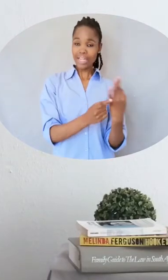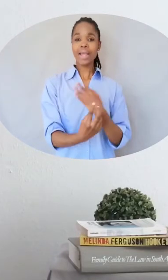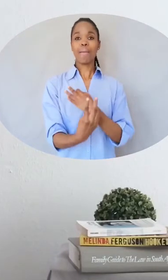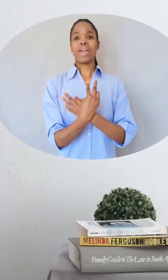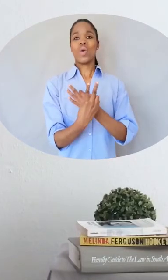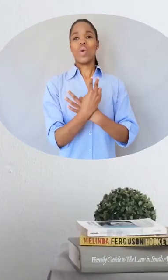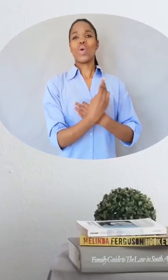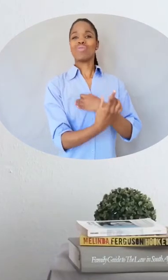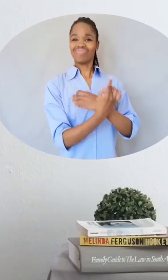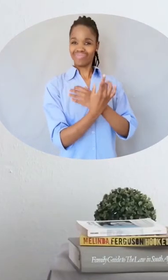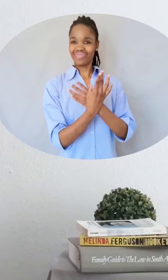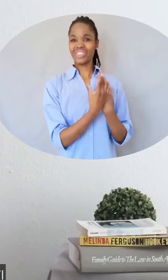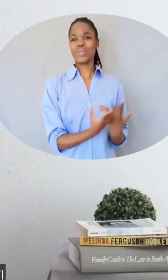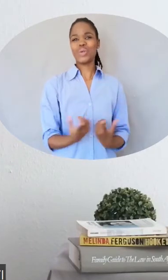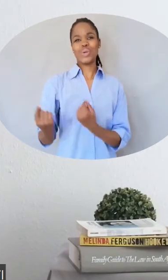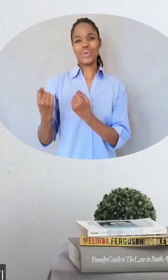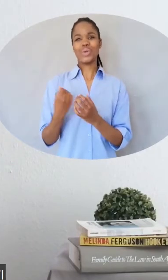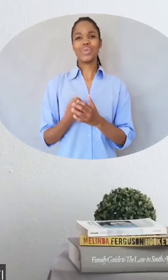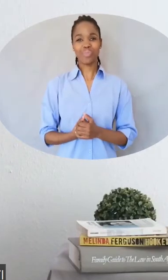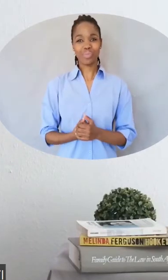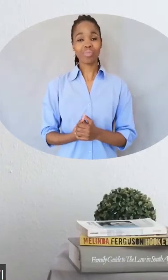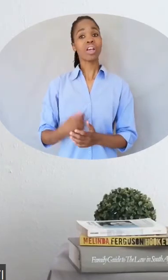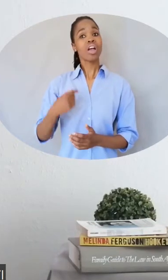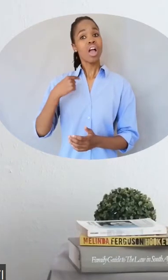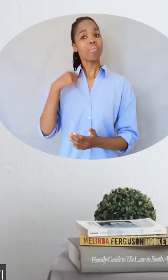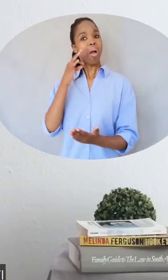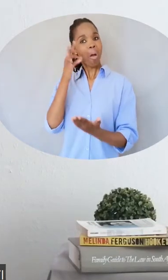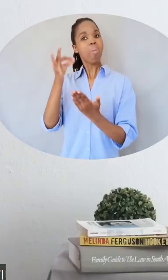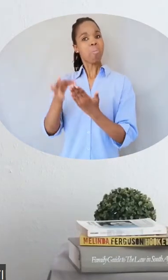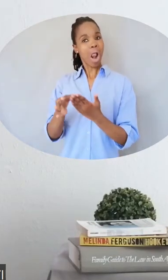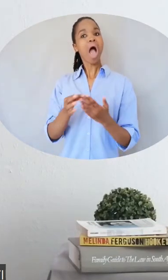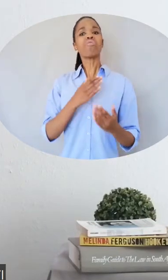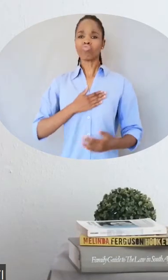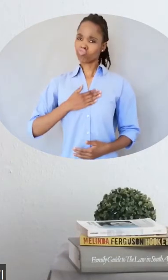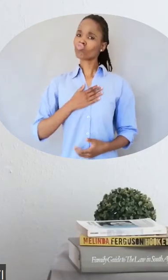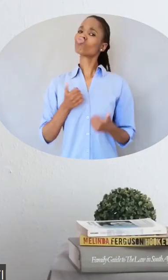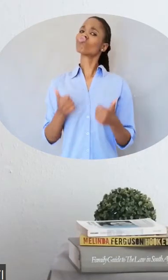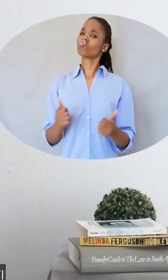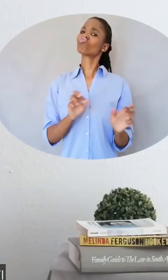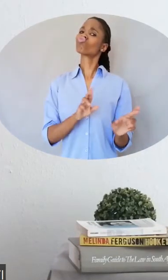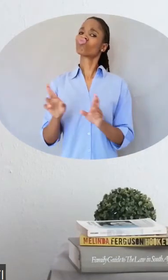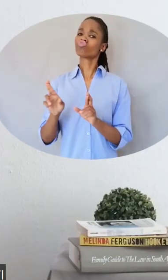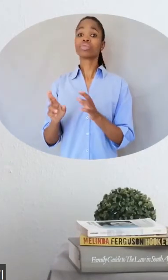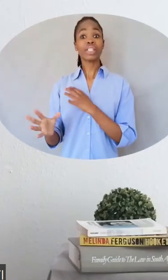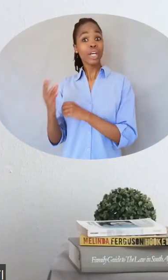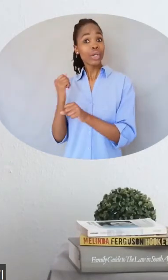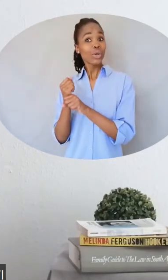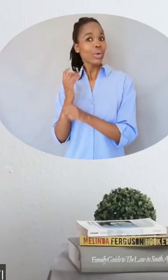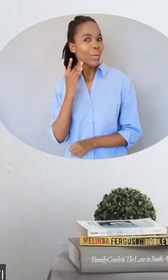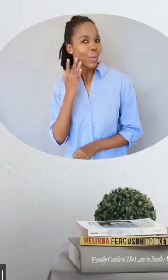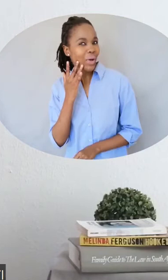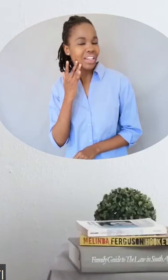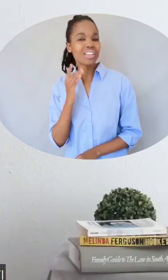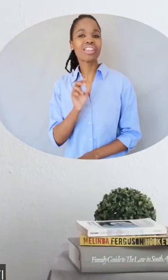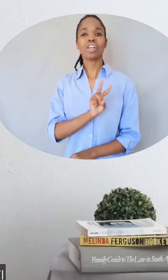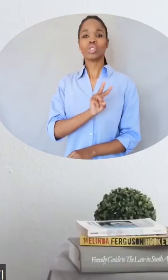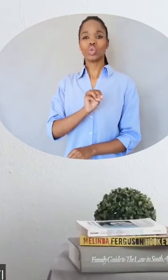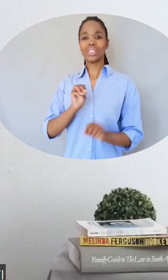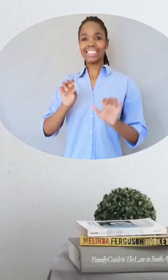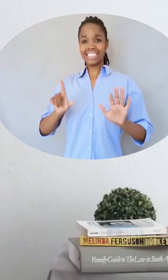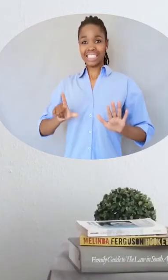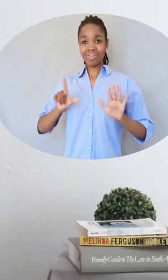what to do. When I applied for my Satya accredited interpreting exam in 2017